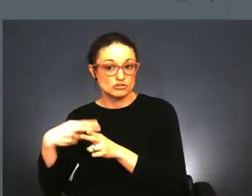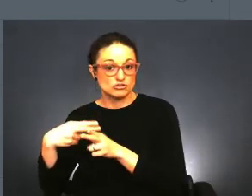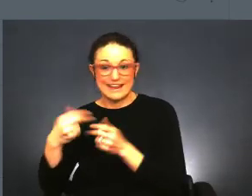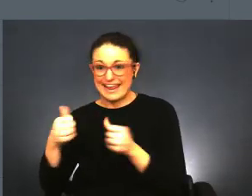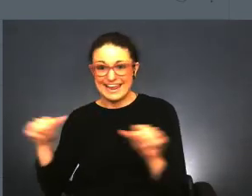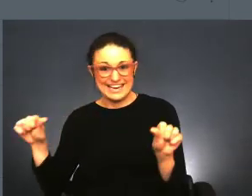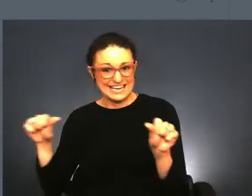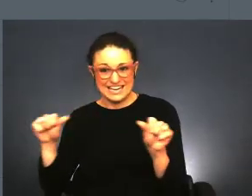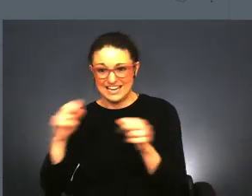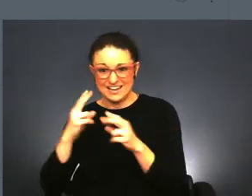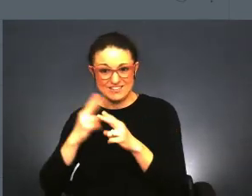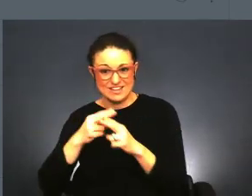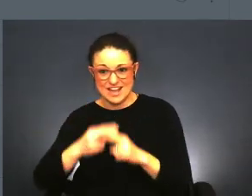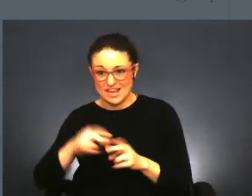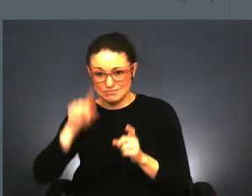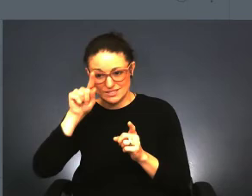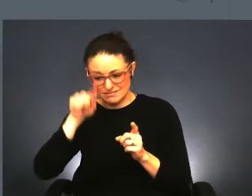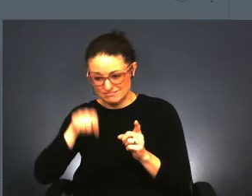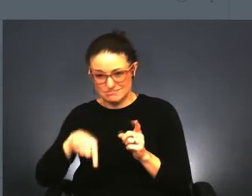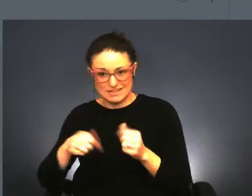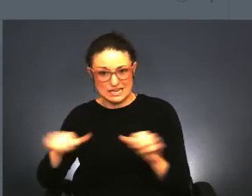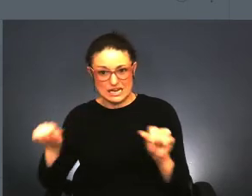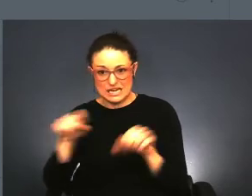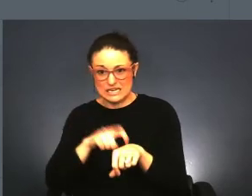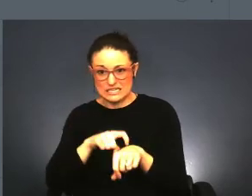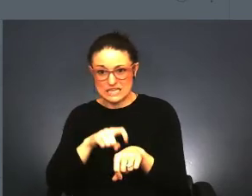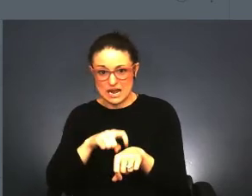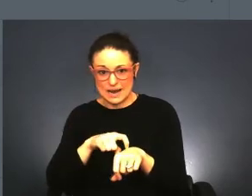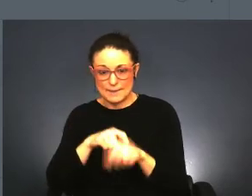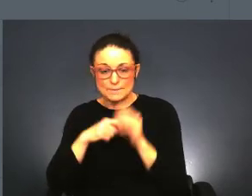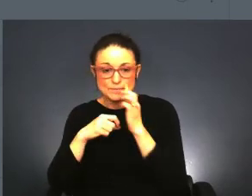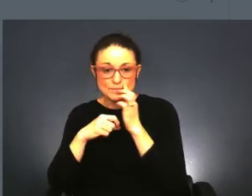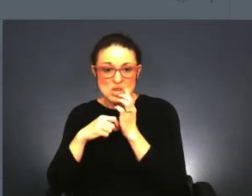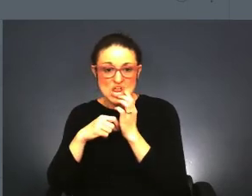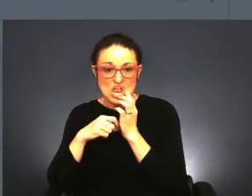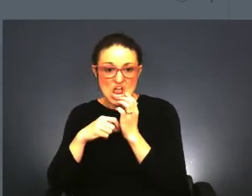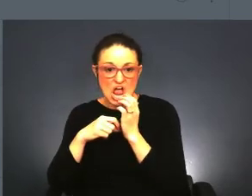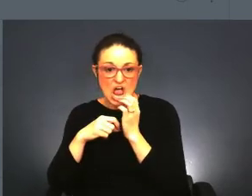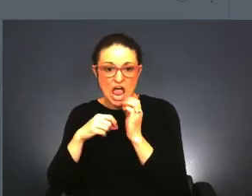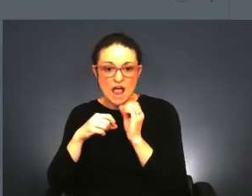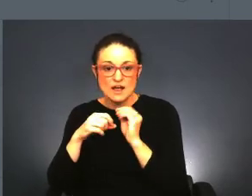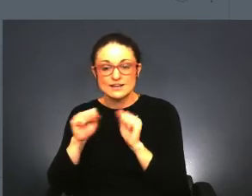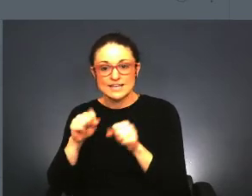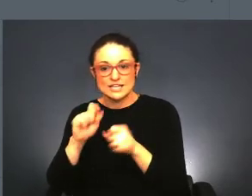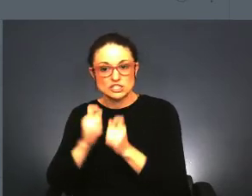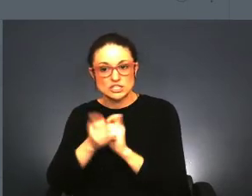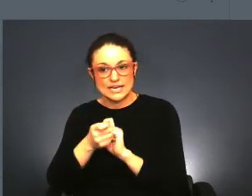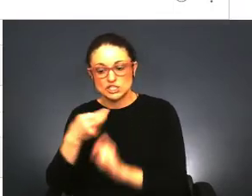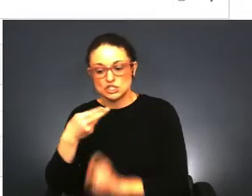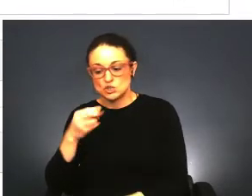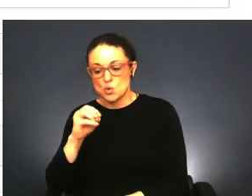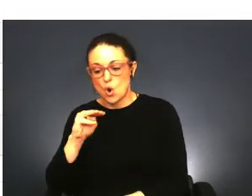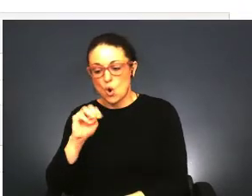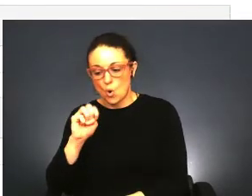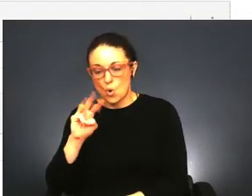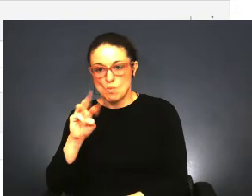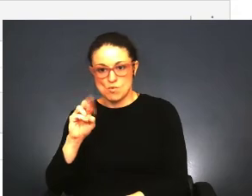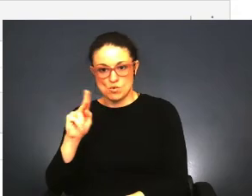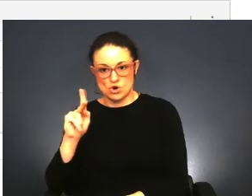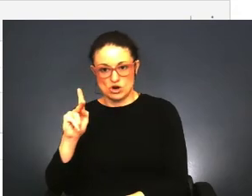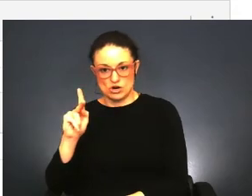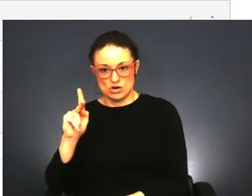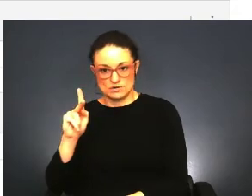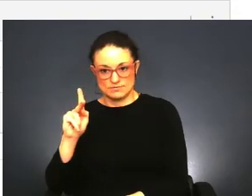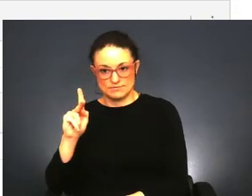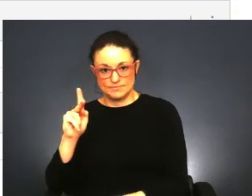these names at any time, really. You want to do it at the beginning, but I can change this to homework. Now I have